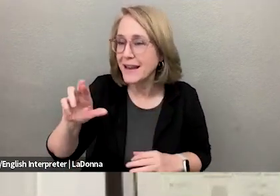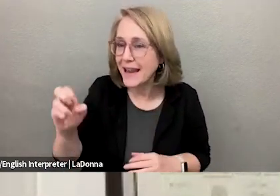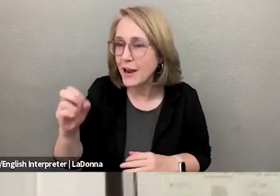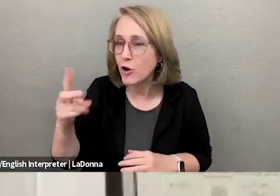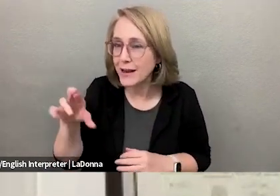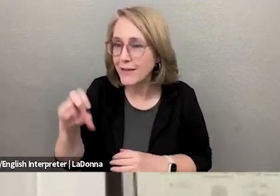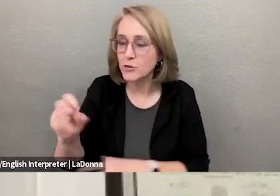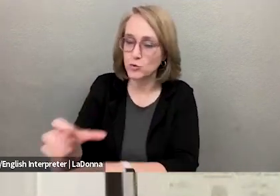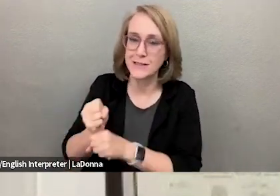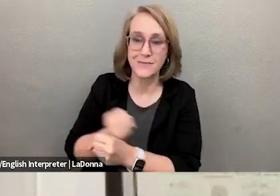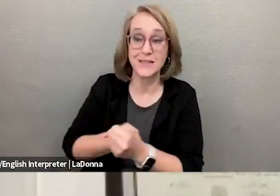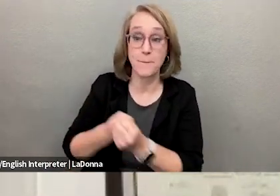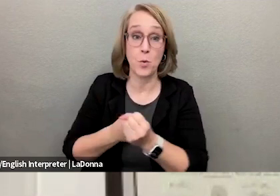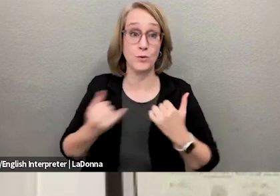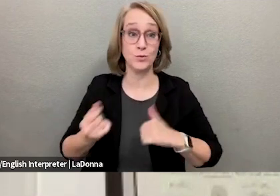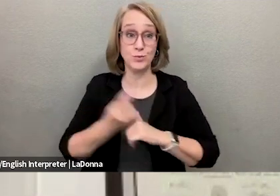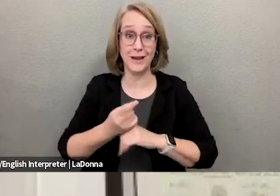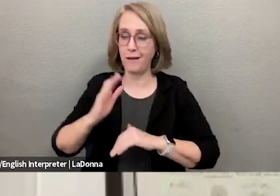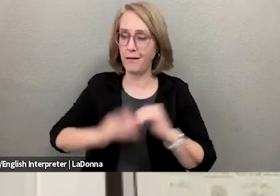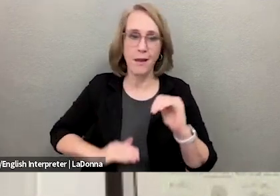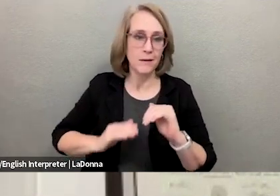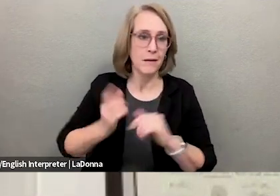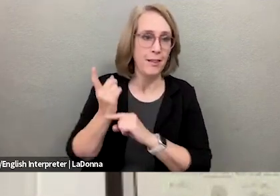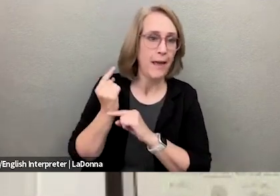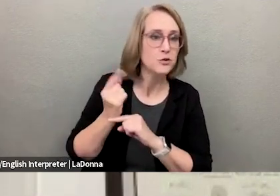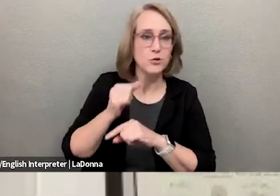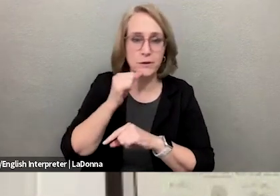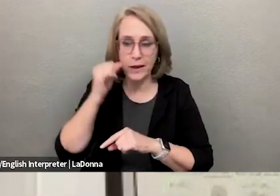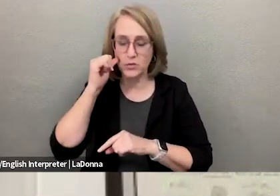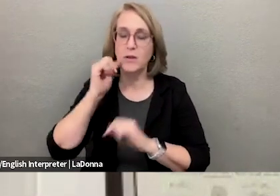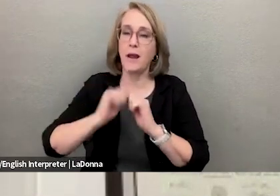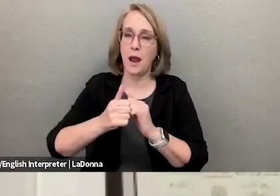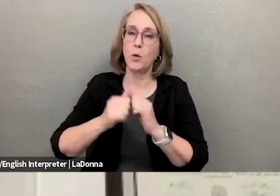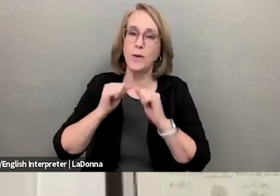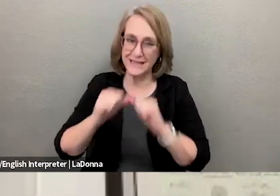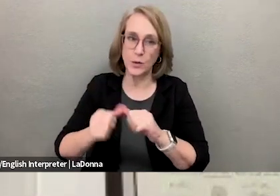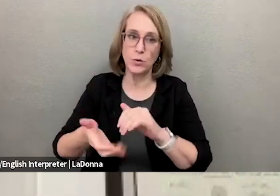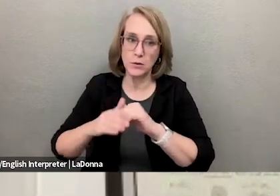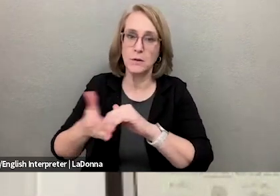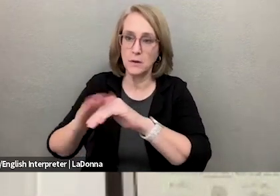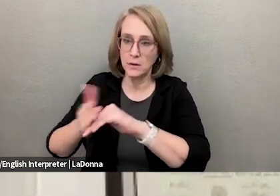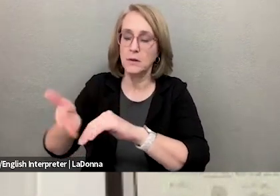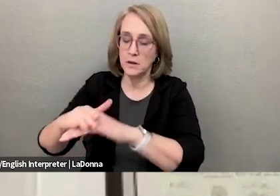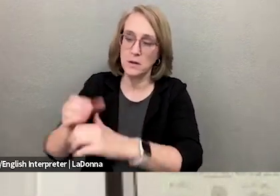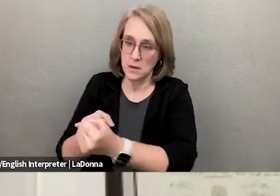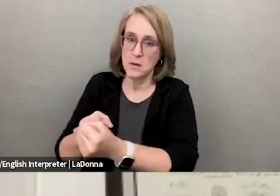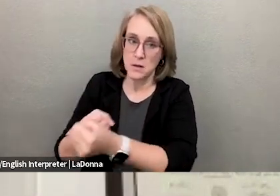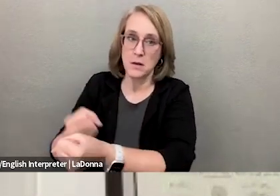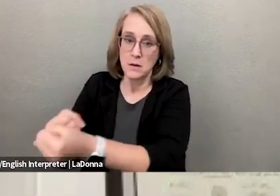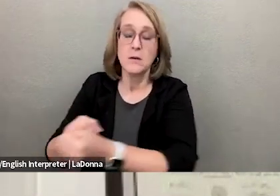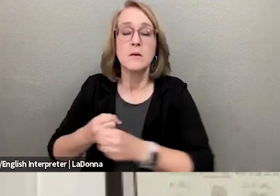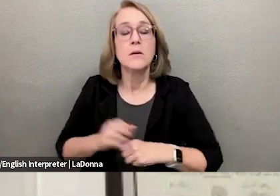get more support today than they did yesterday, right? Like, how do we continue down that path? And I think